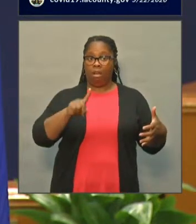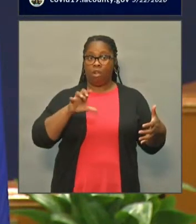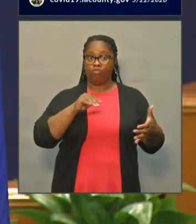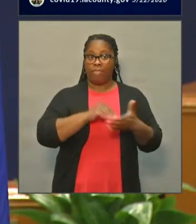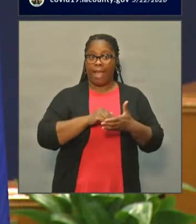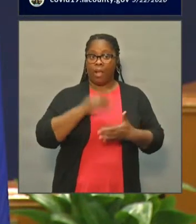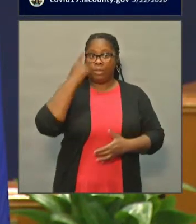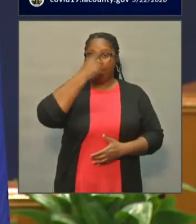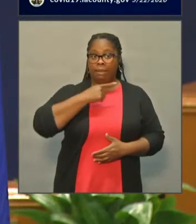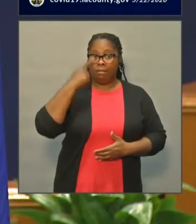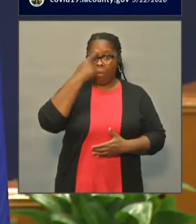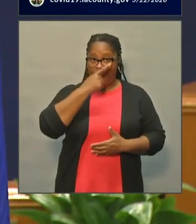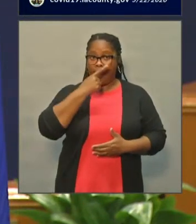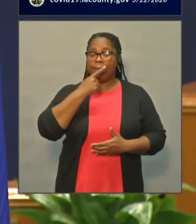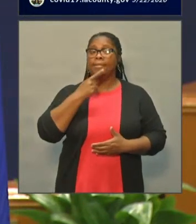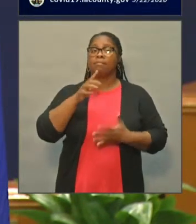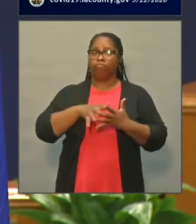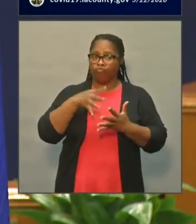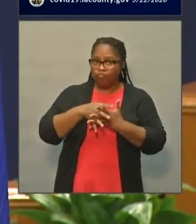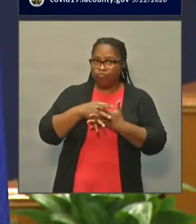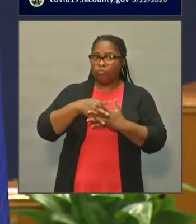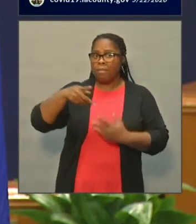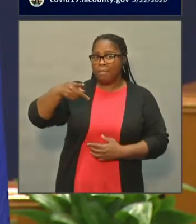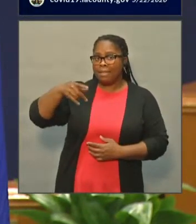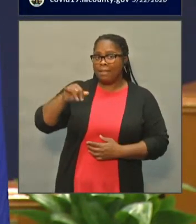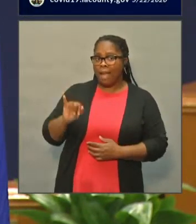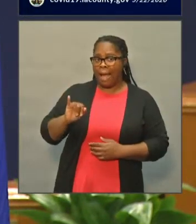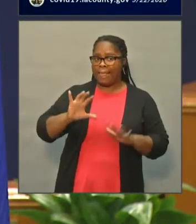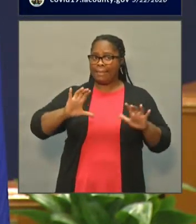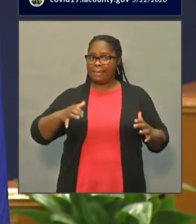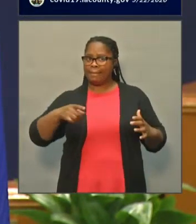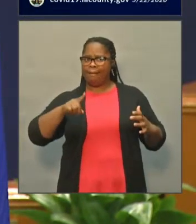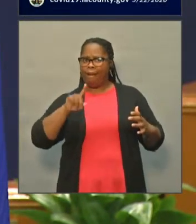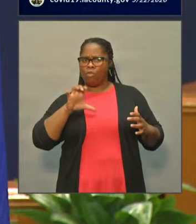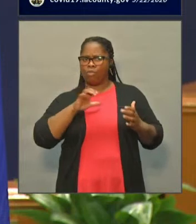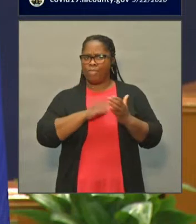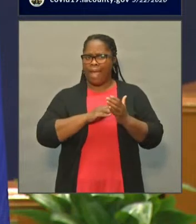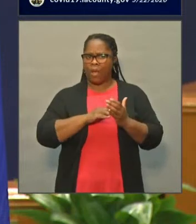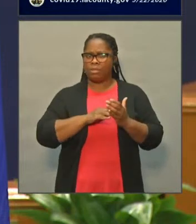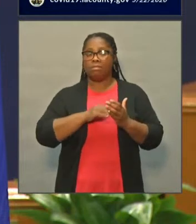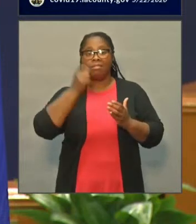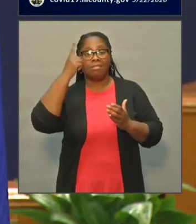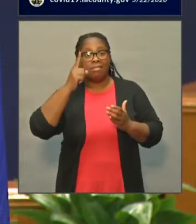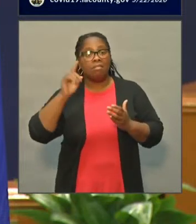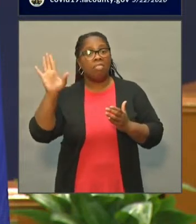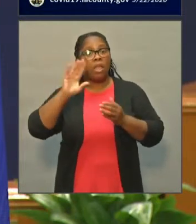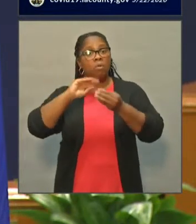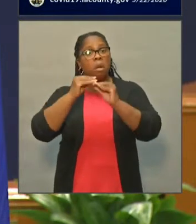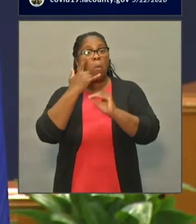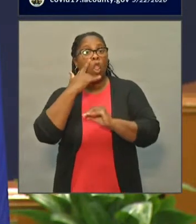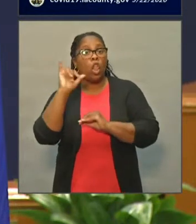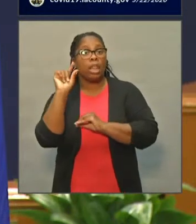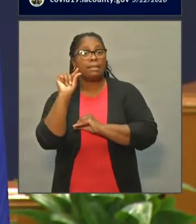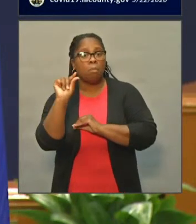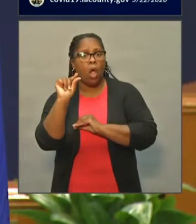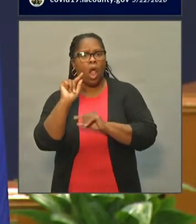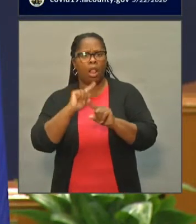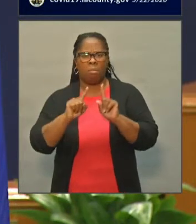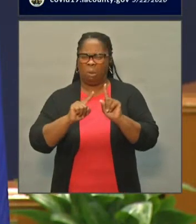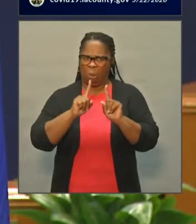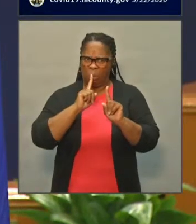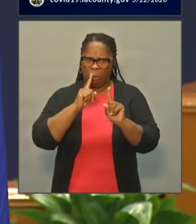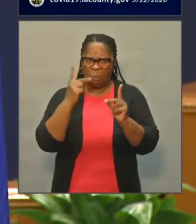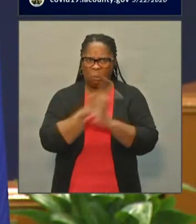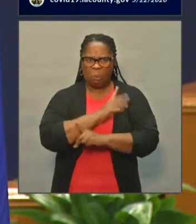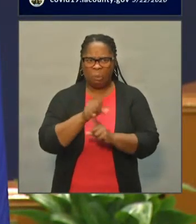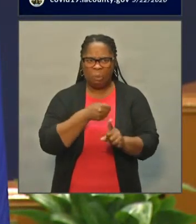and Pacific Islanders, although the actual numbers are small, remains extraordinarily high at about 100 people